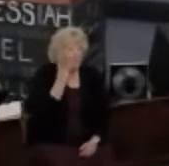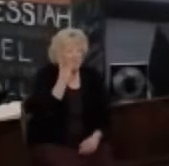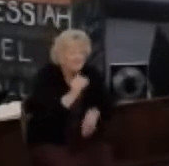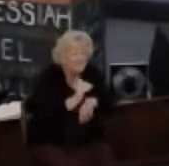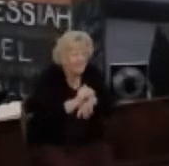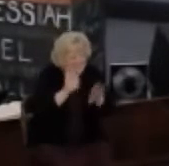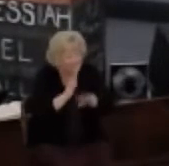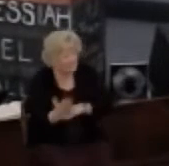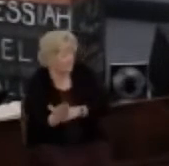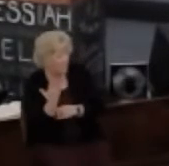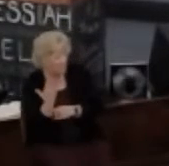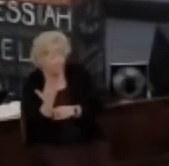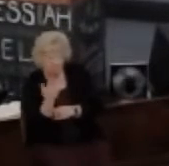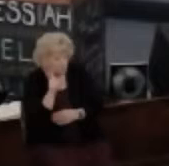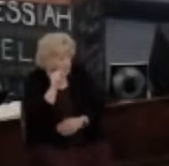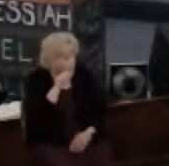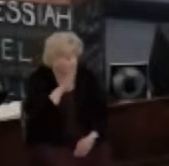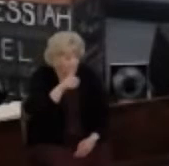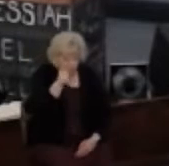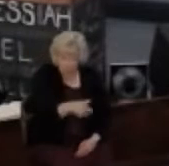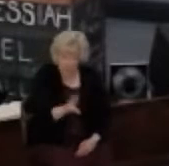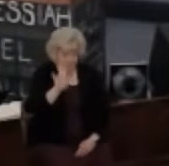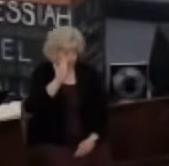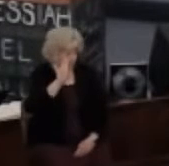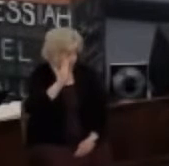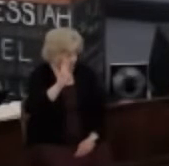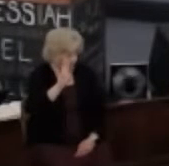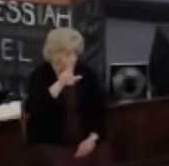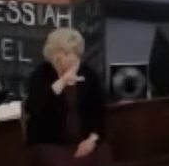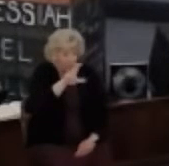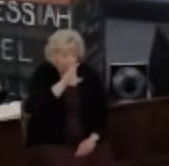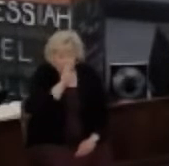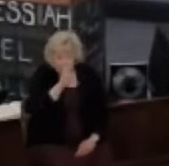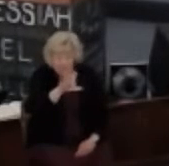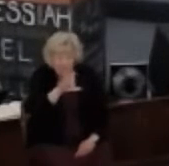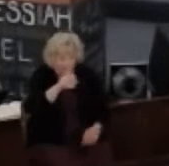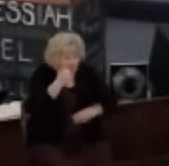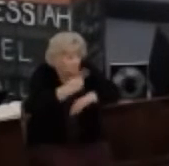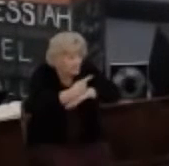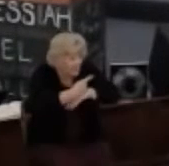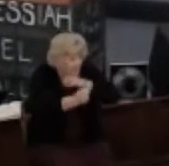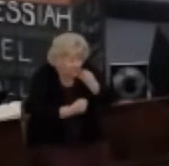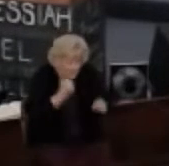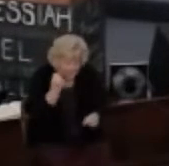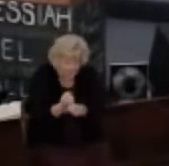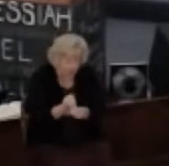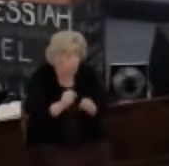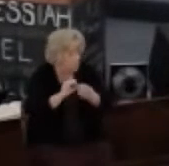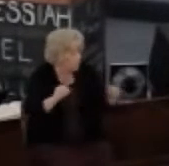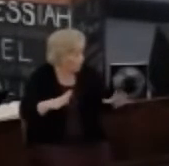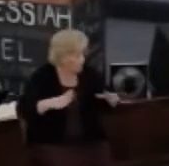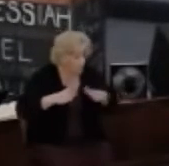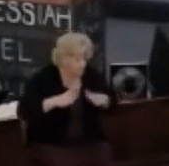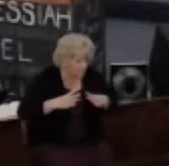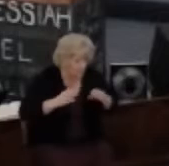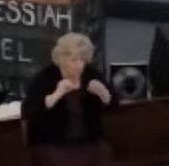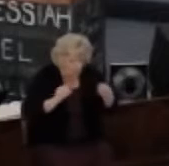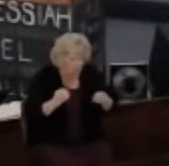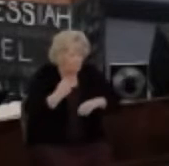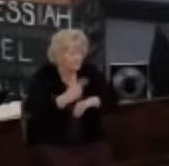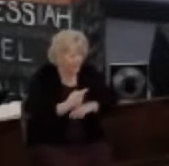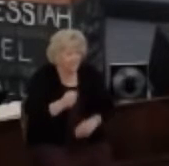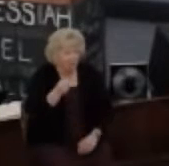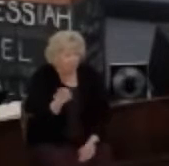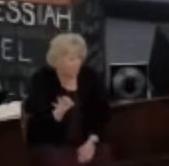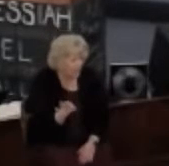thing. It's 24 hours a day. It's 7 days a week. It's 365 days a year with no vacations and no days off.